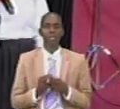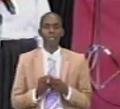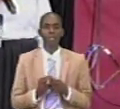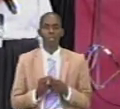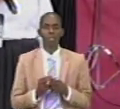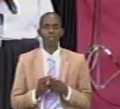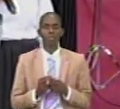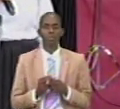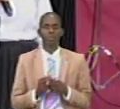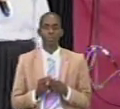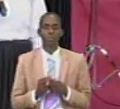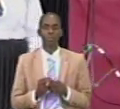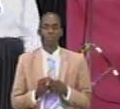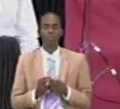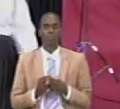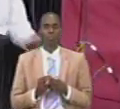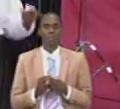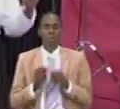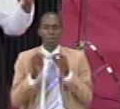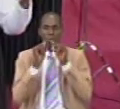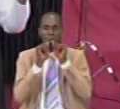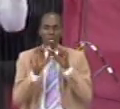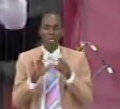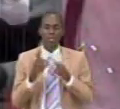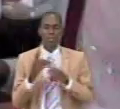bless the Lord